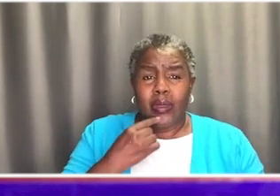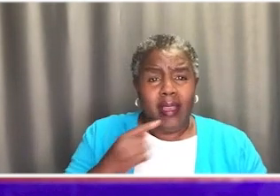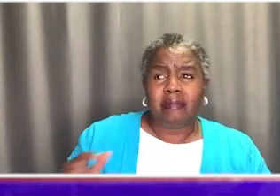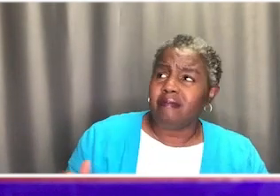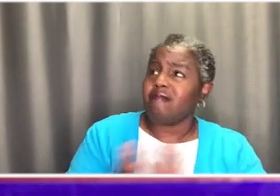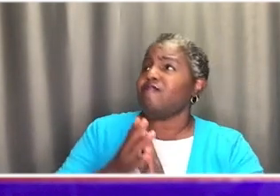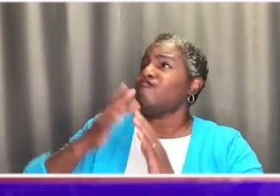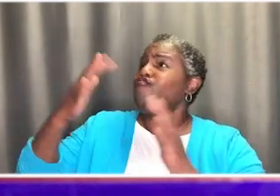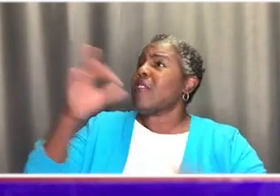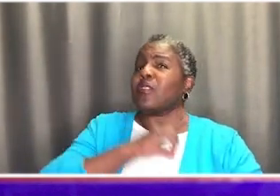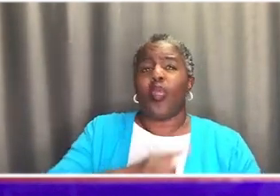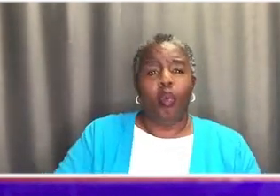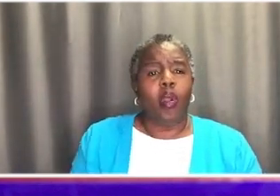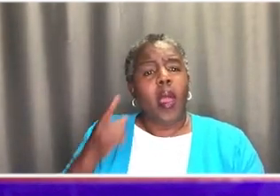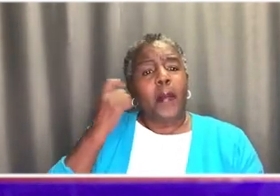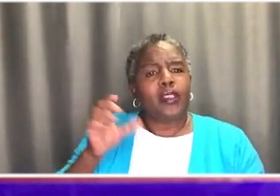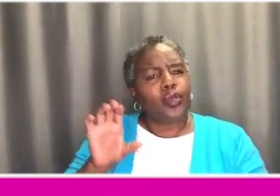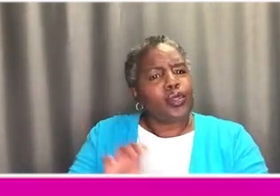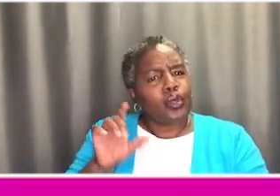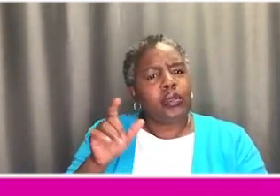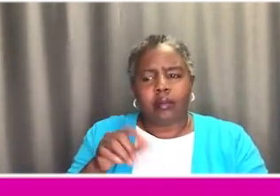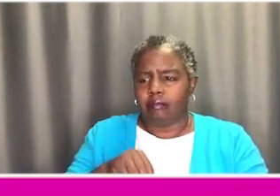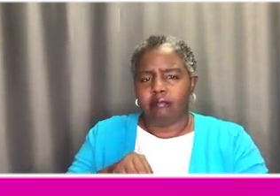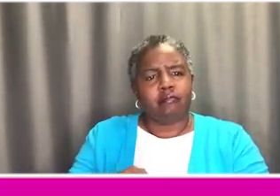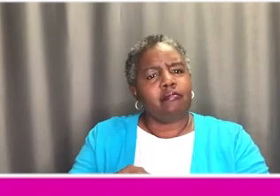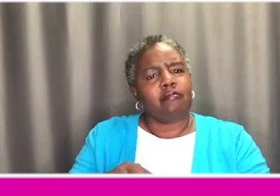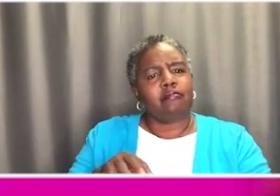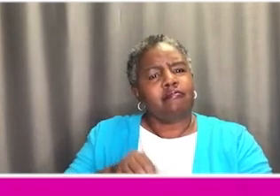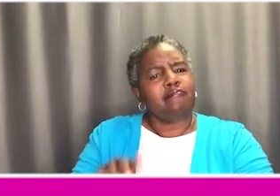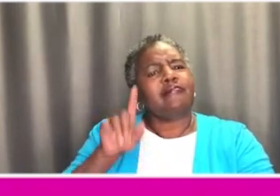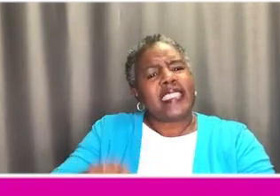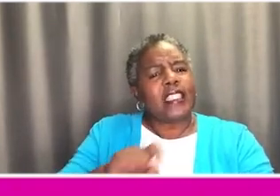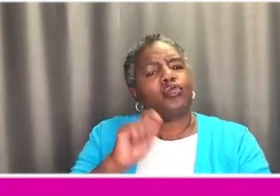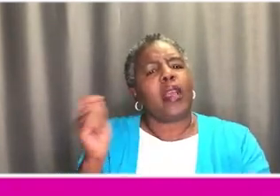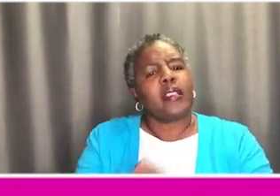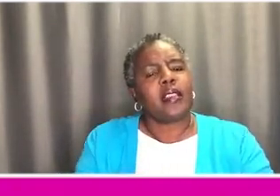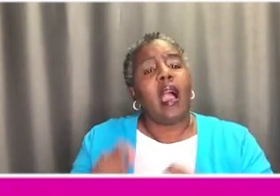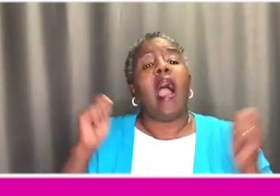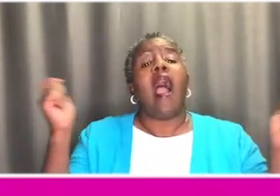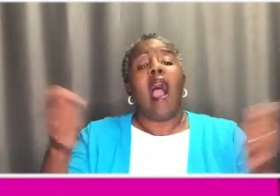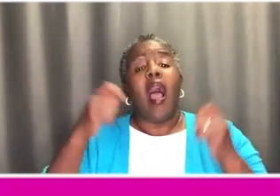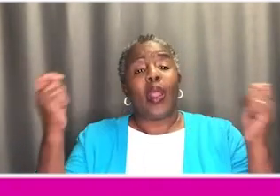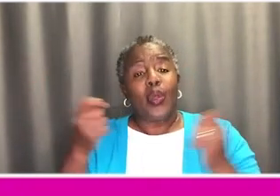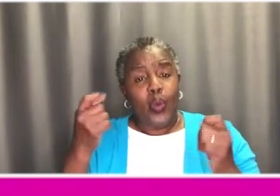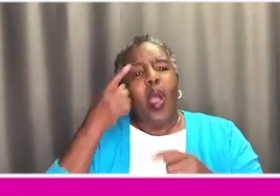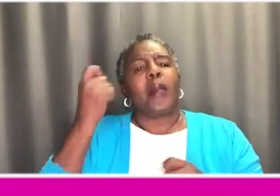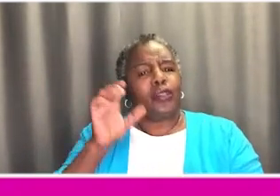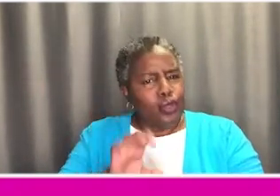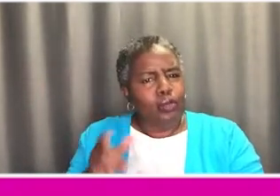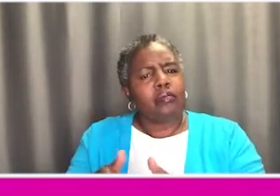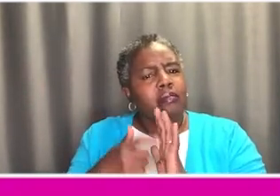Lord, because the church does need change. Hallelujah, because the church does need